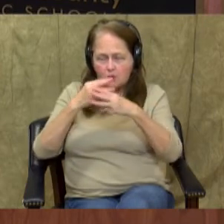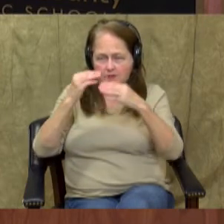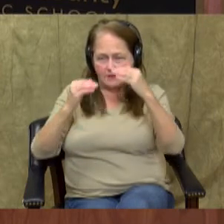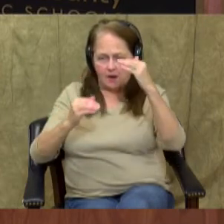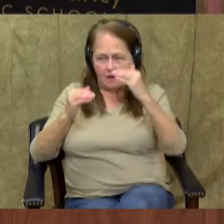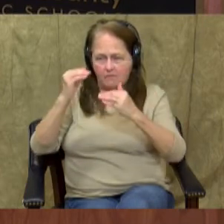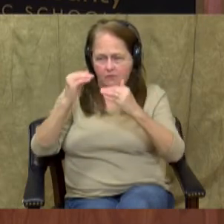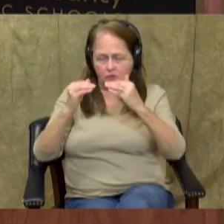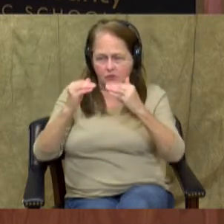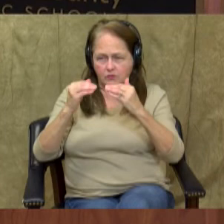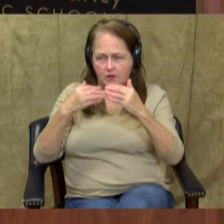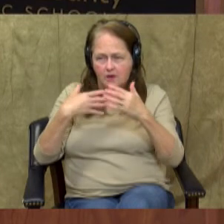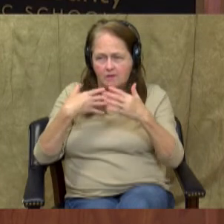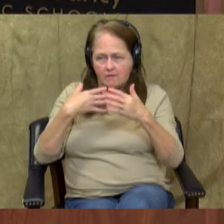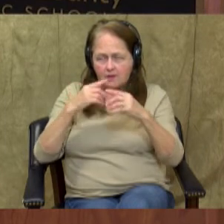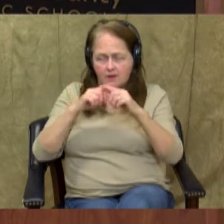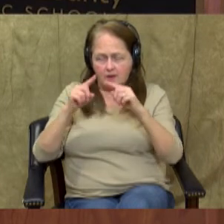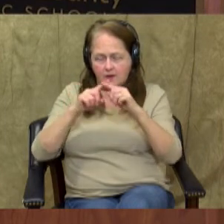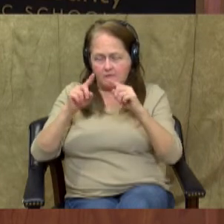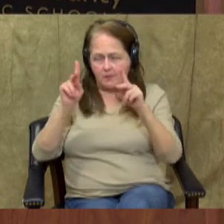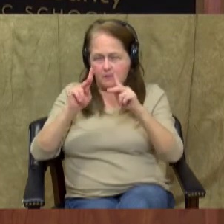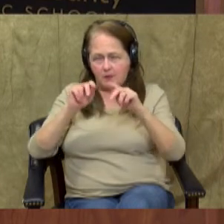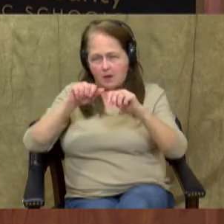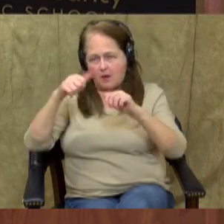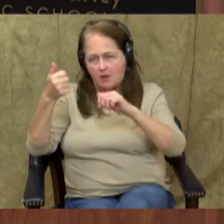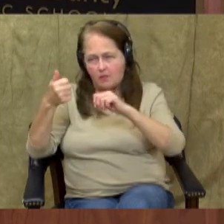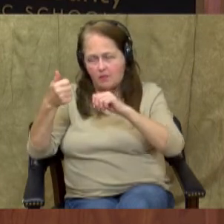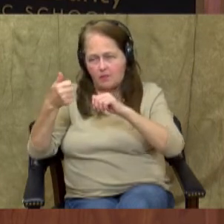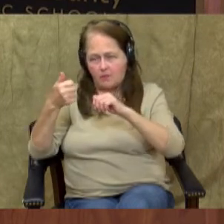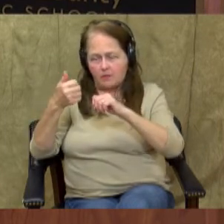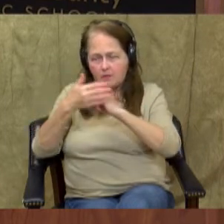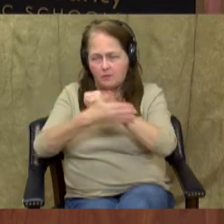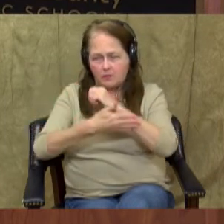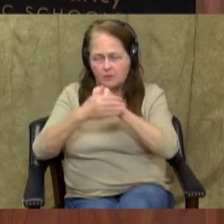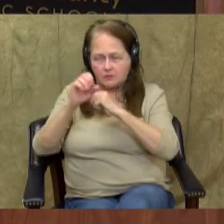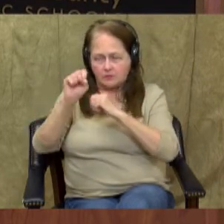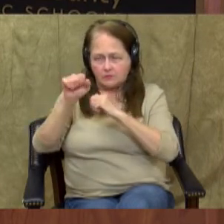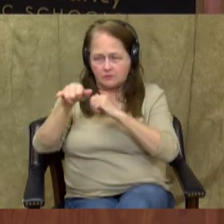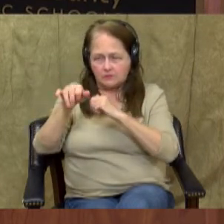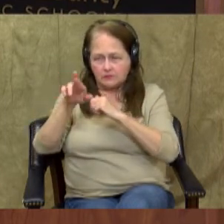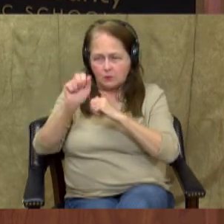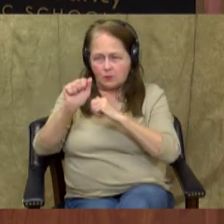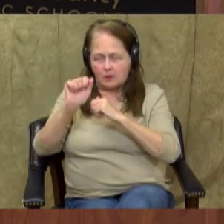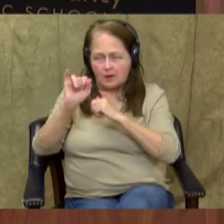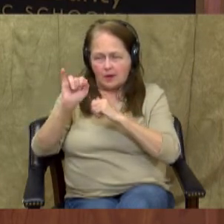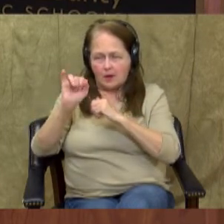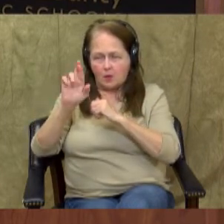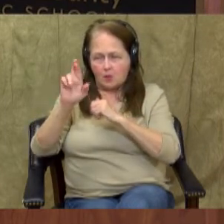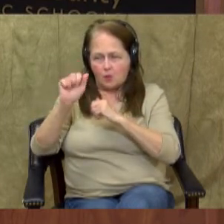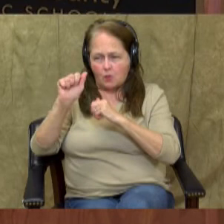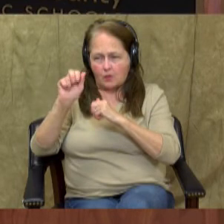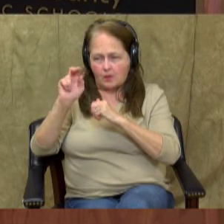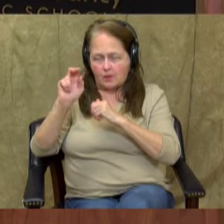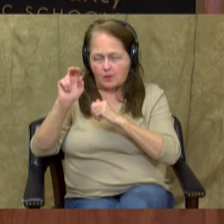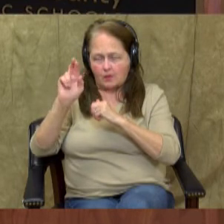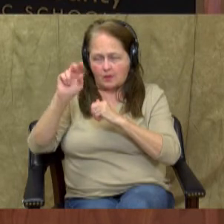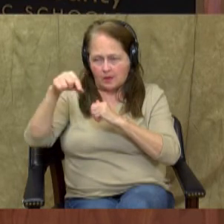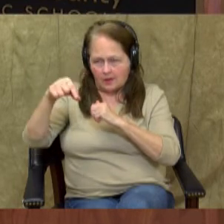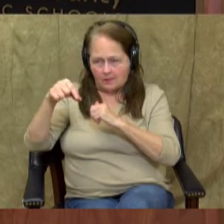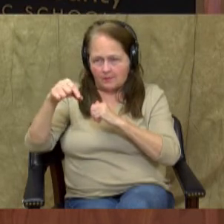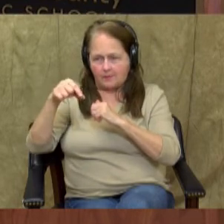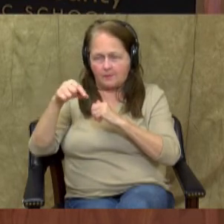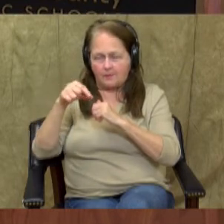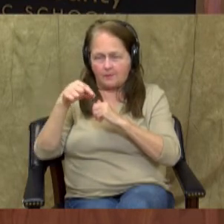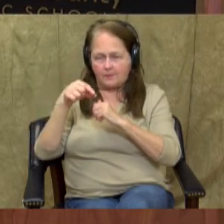there's a large influx of displaced people from different conflicts in Syria, Yemen, and Iraq. So what does that